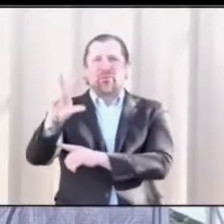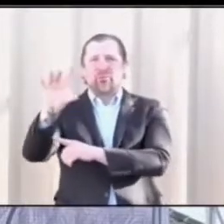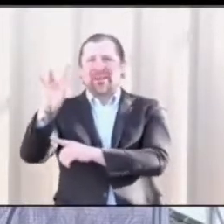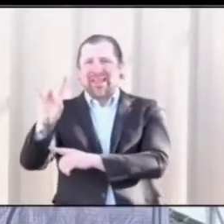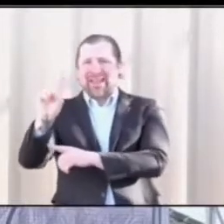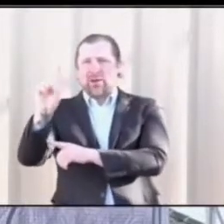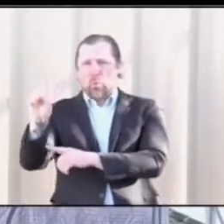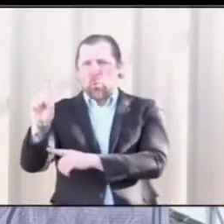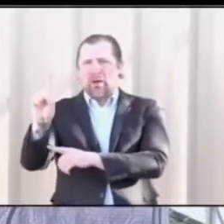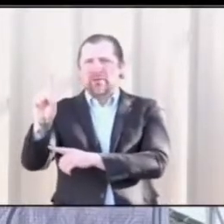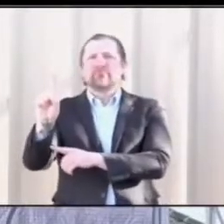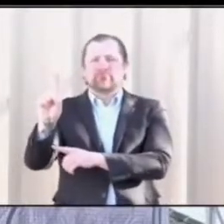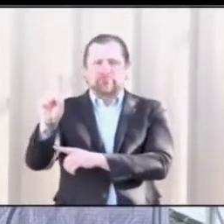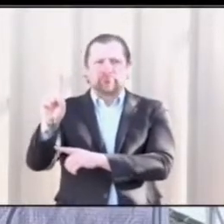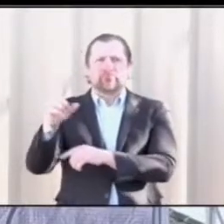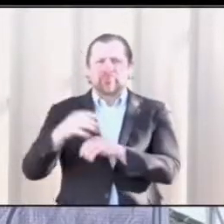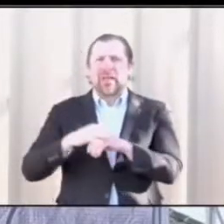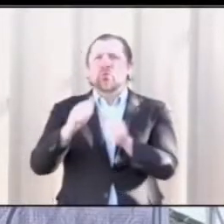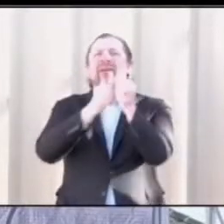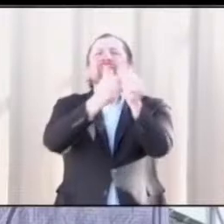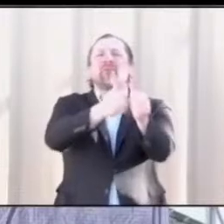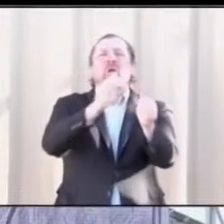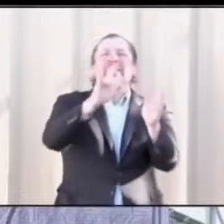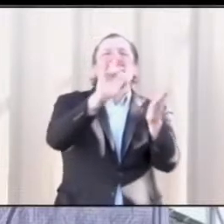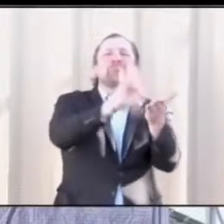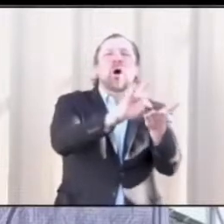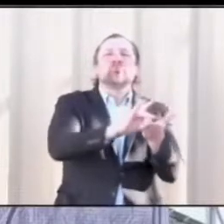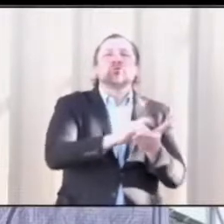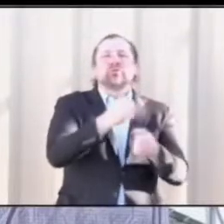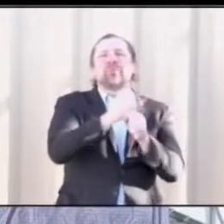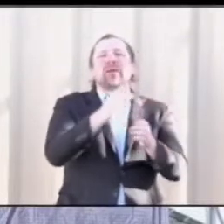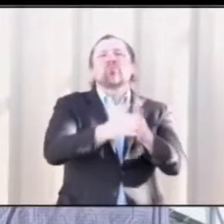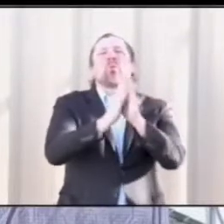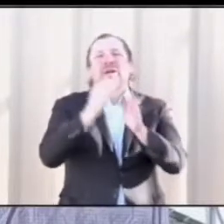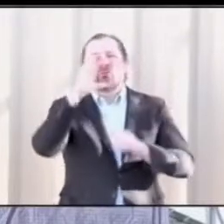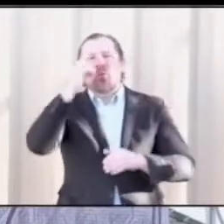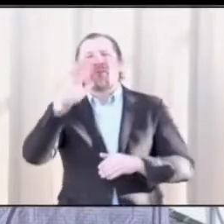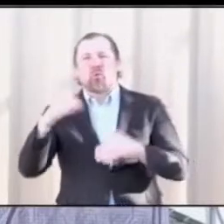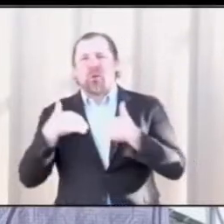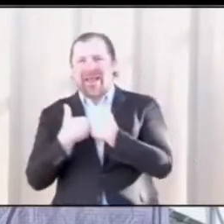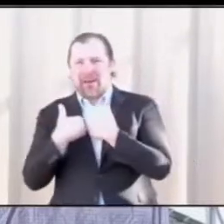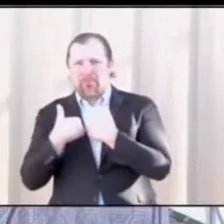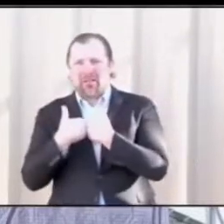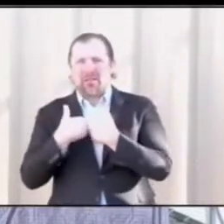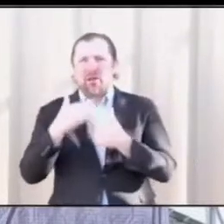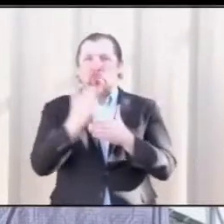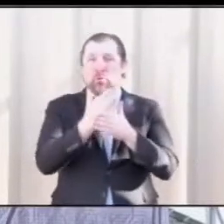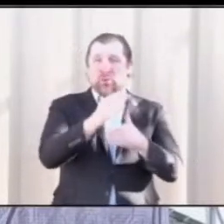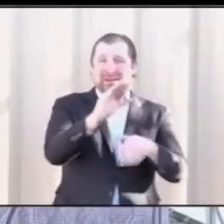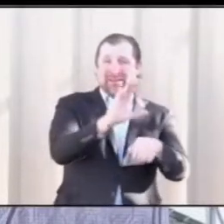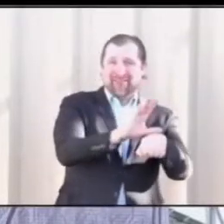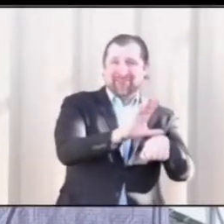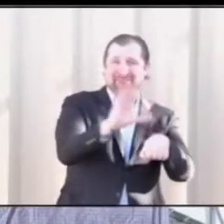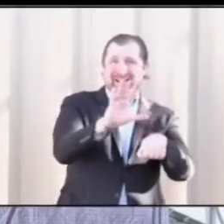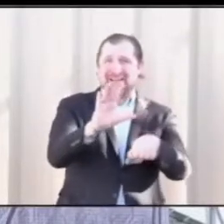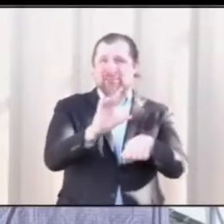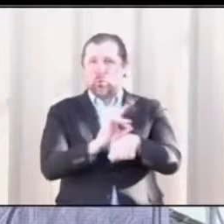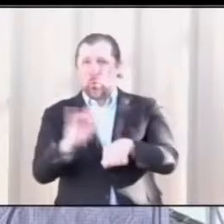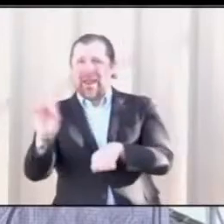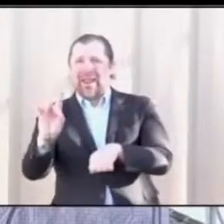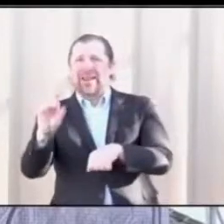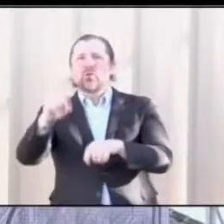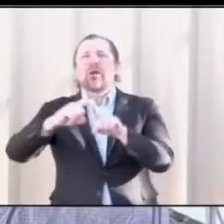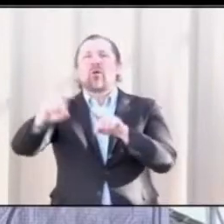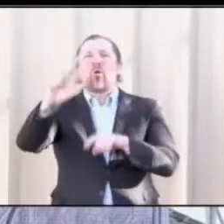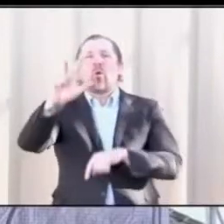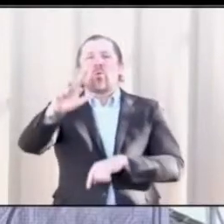888-452-7381. You will need to follow the menu options to place your request. Additionally, between 8 and 5 p.m., you can call 311 and ask for the